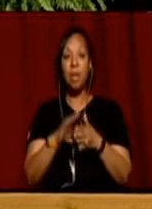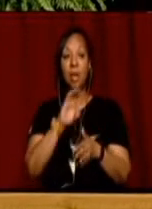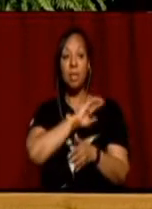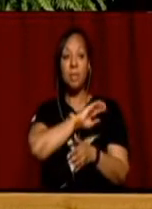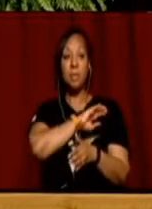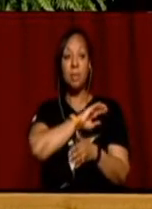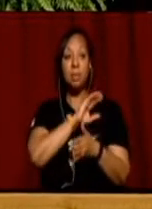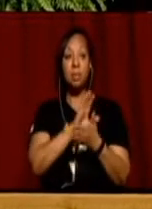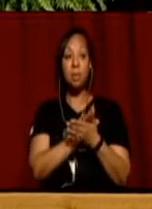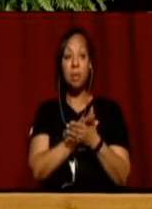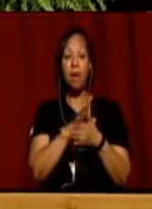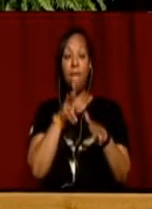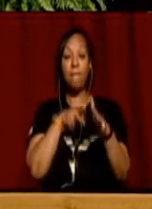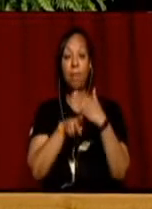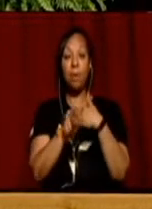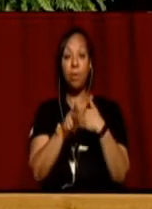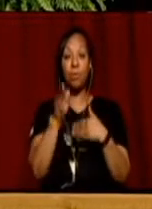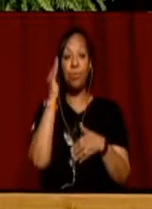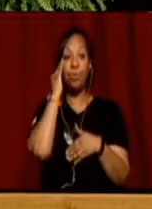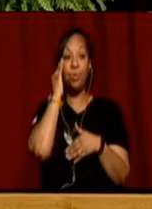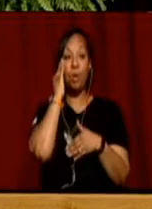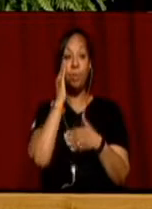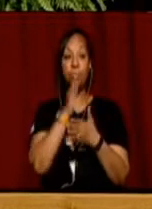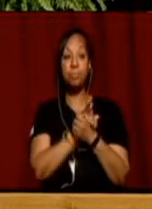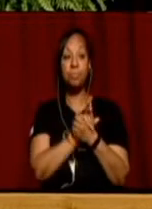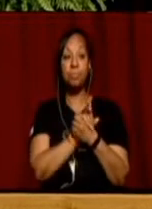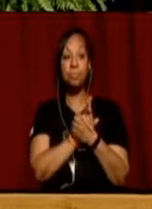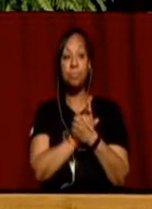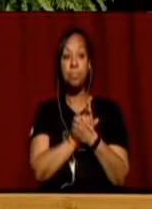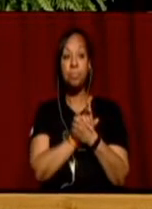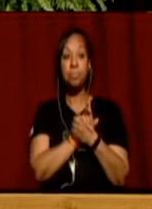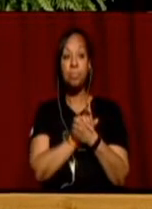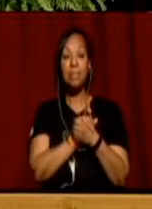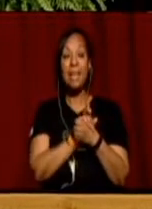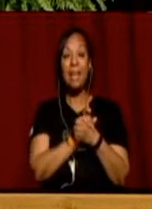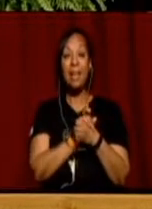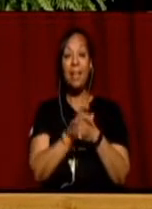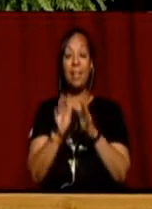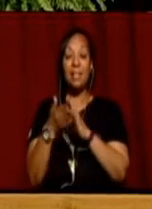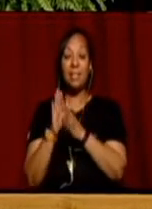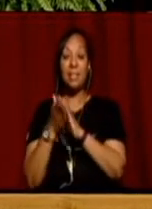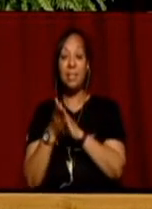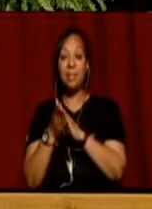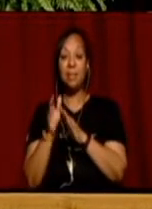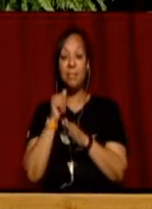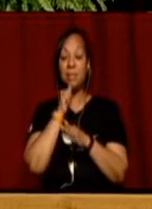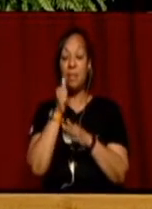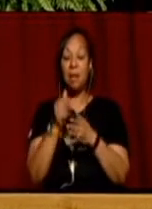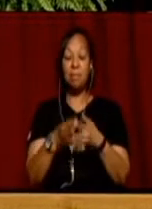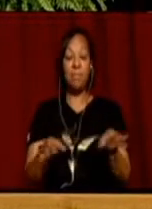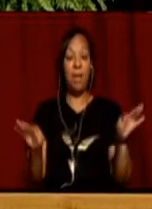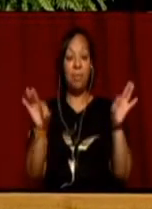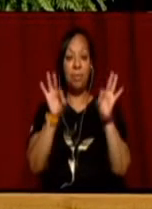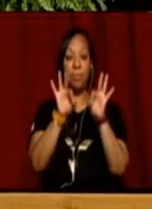police for murder, you know that the city doesn't take seriously